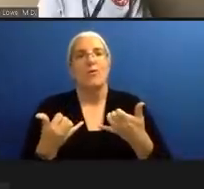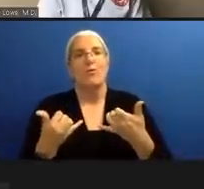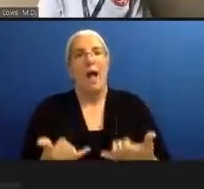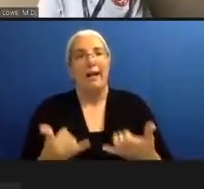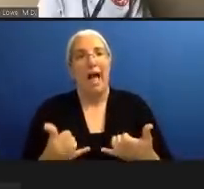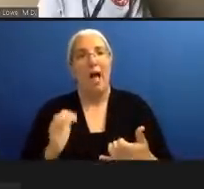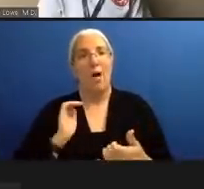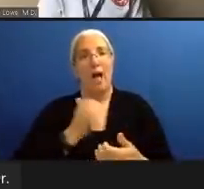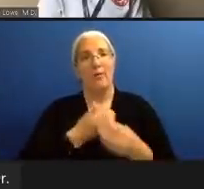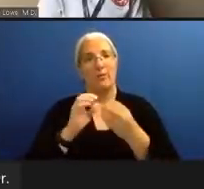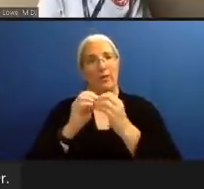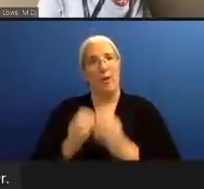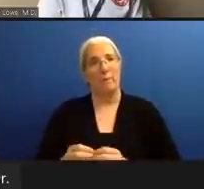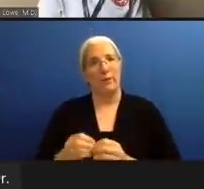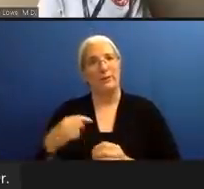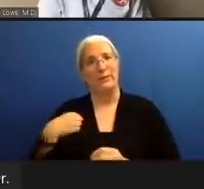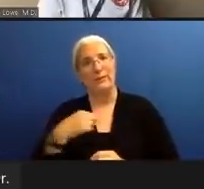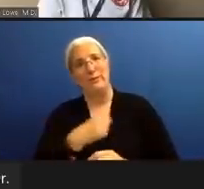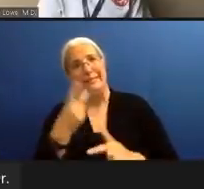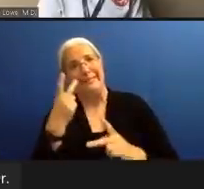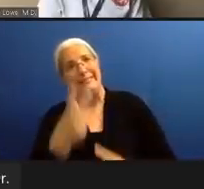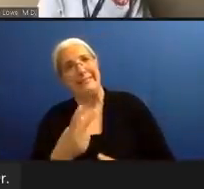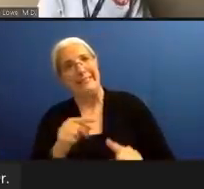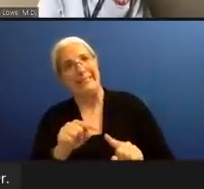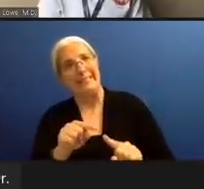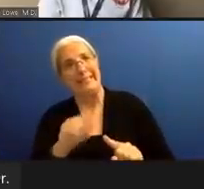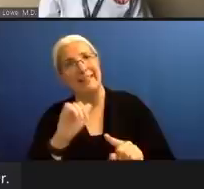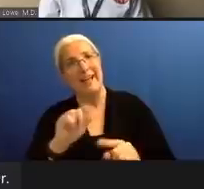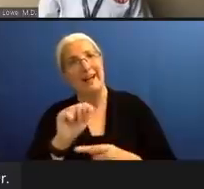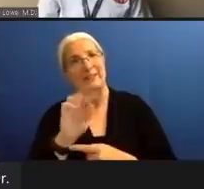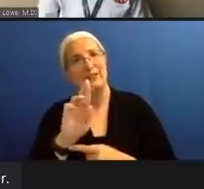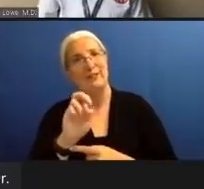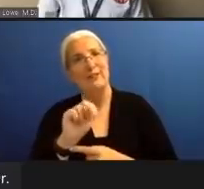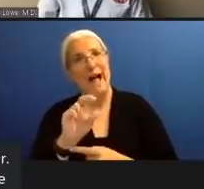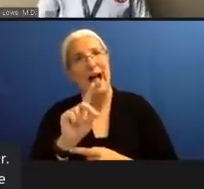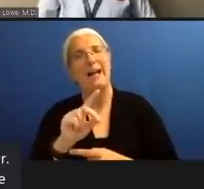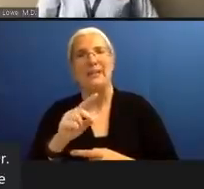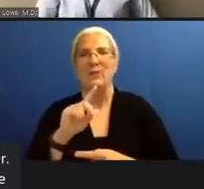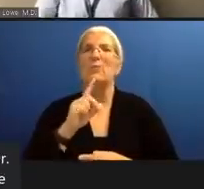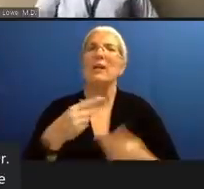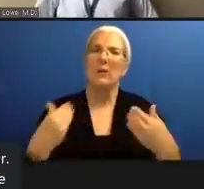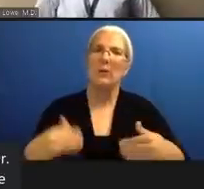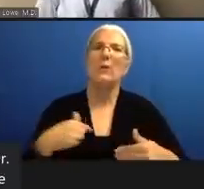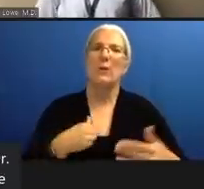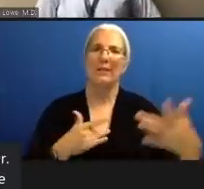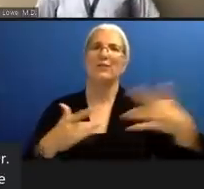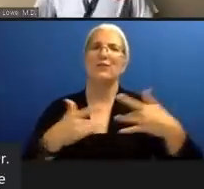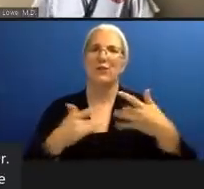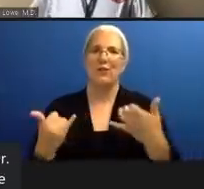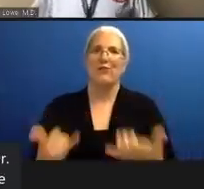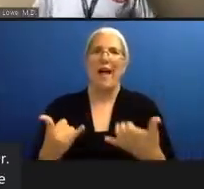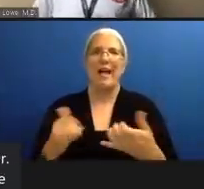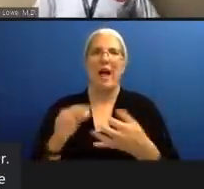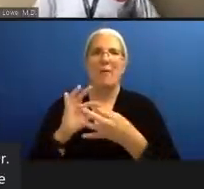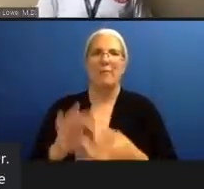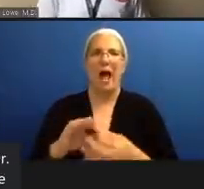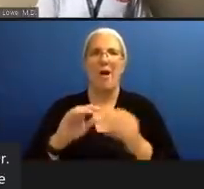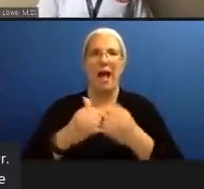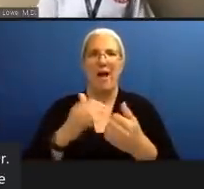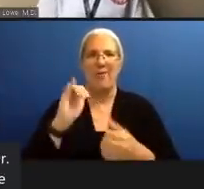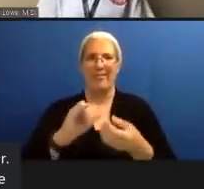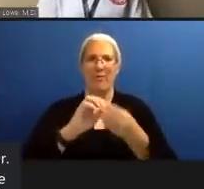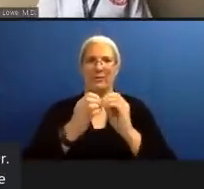this, the current trends are very concerning about the way things are going.